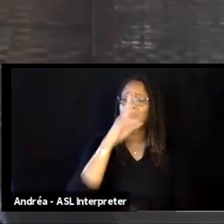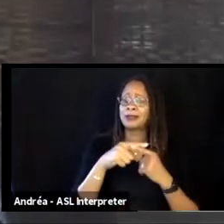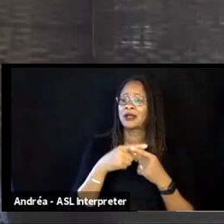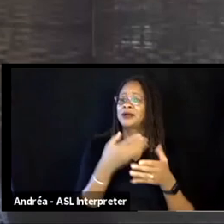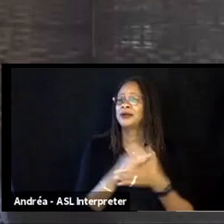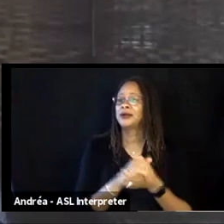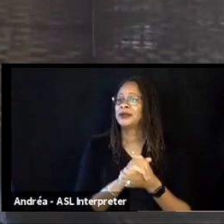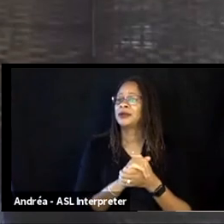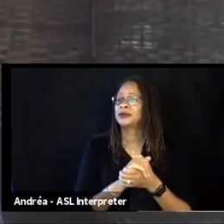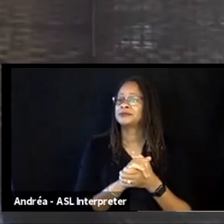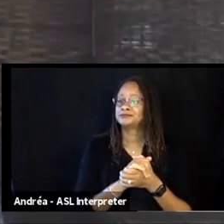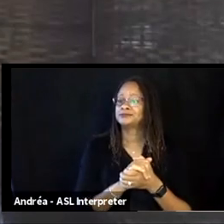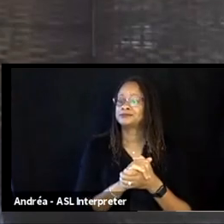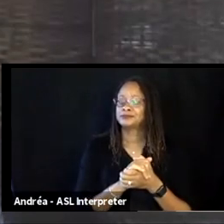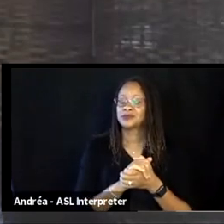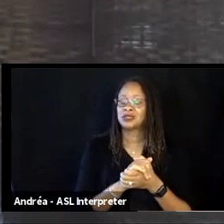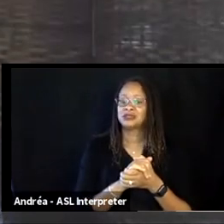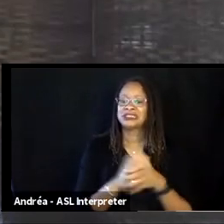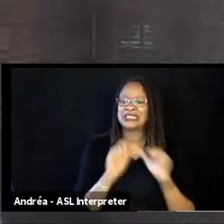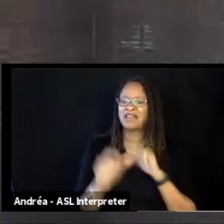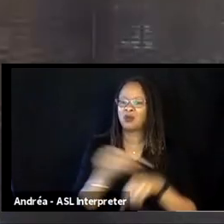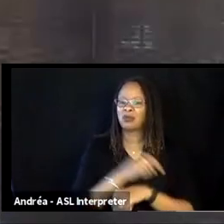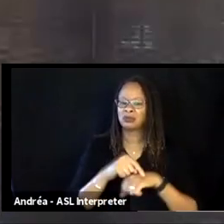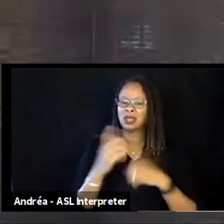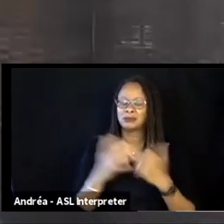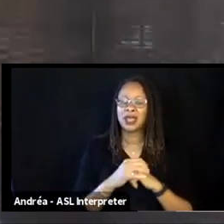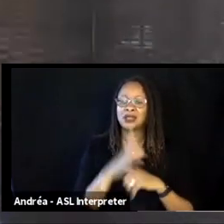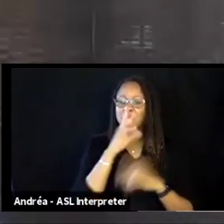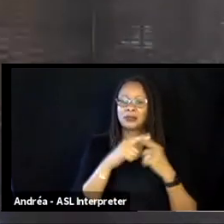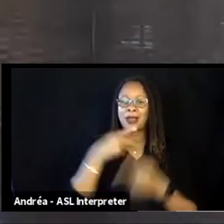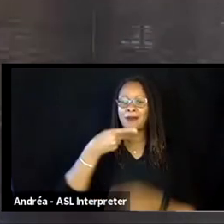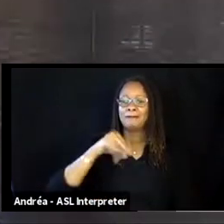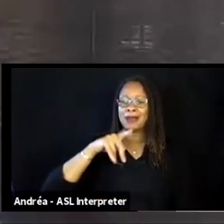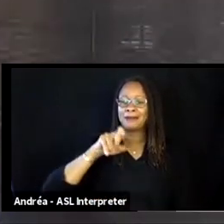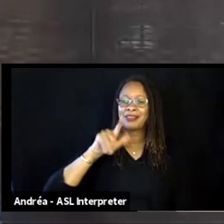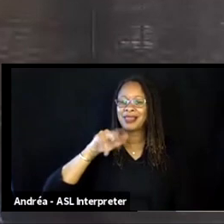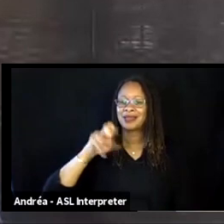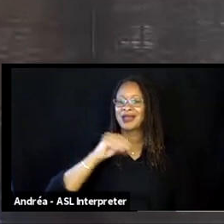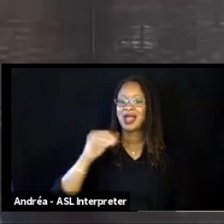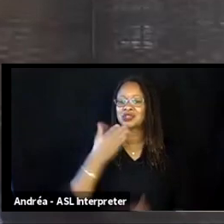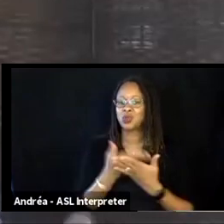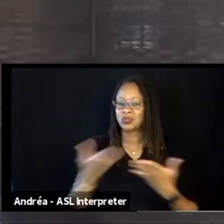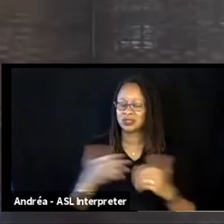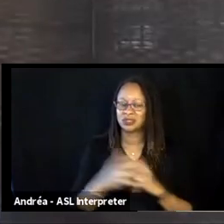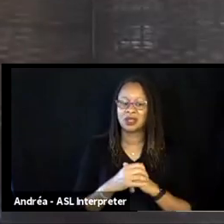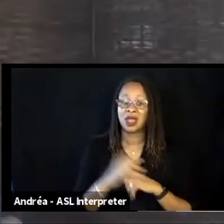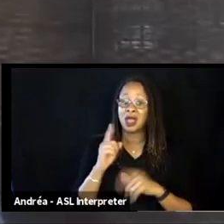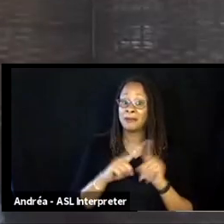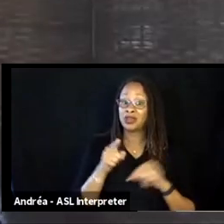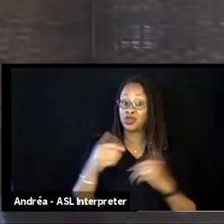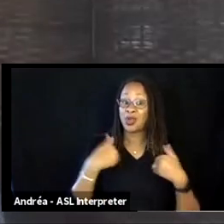in it for the long haul. Mm-hmm. And you talked about pipeline and sourcing, but you have